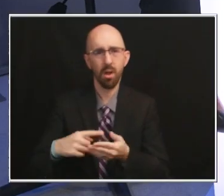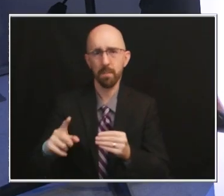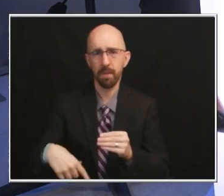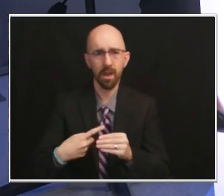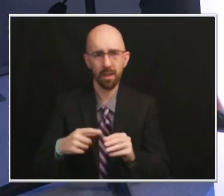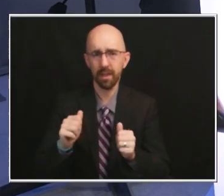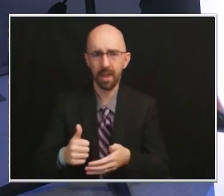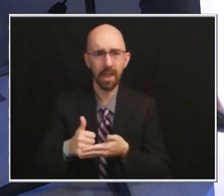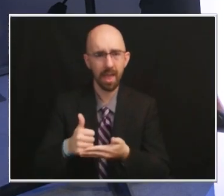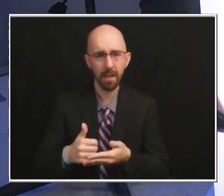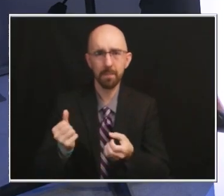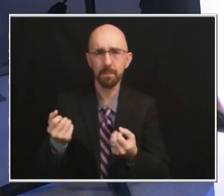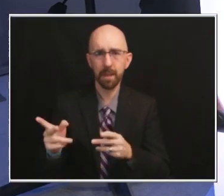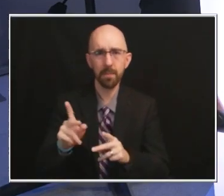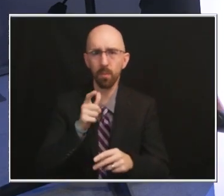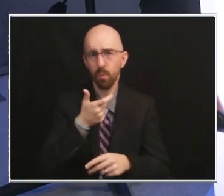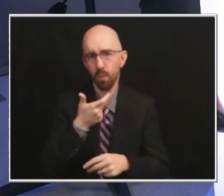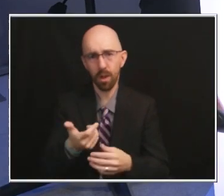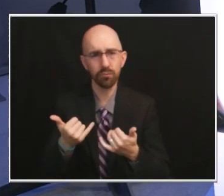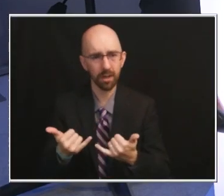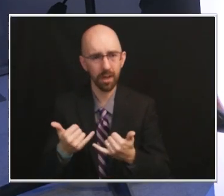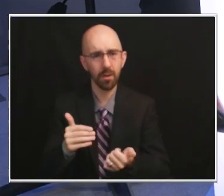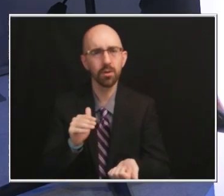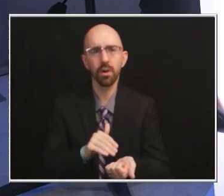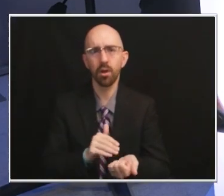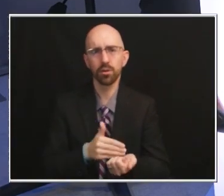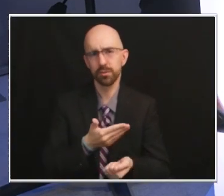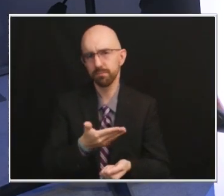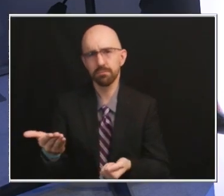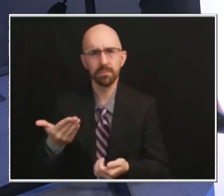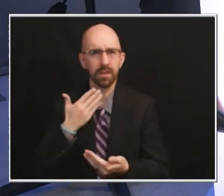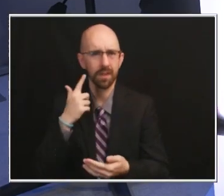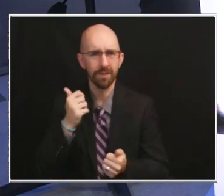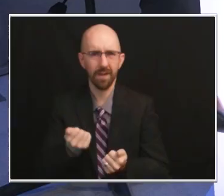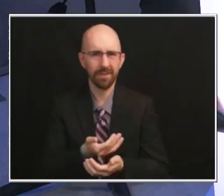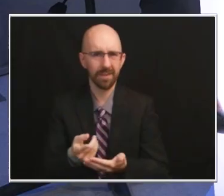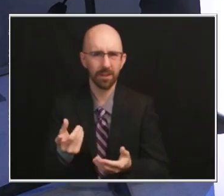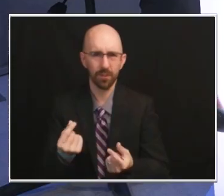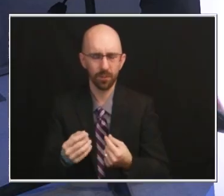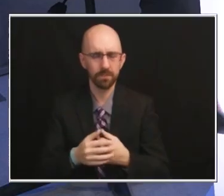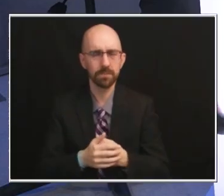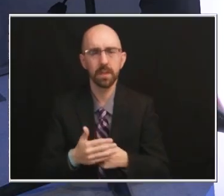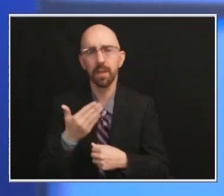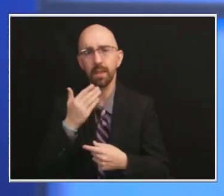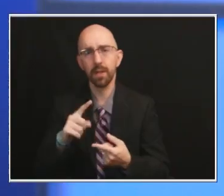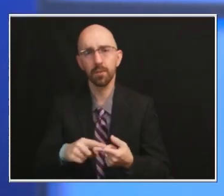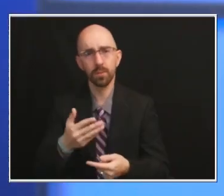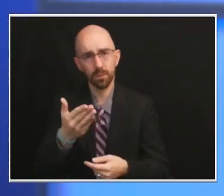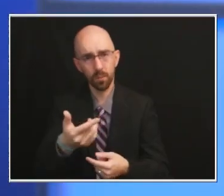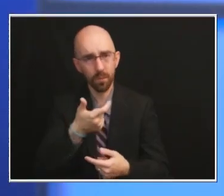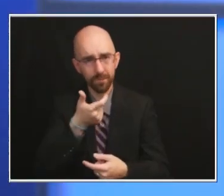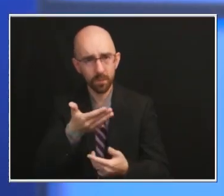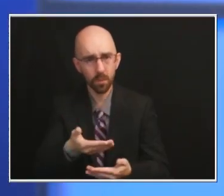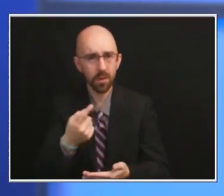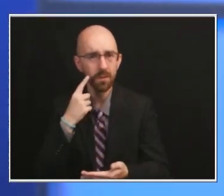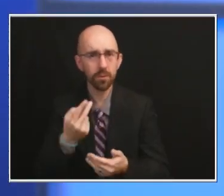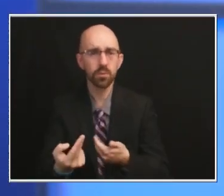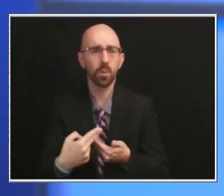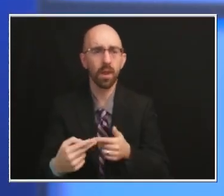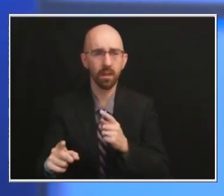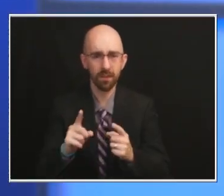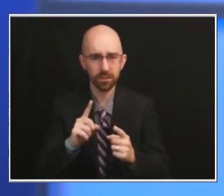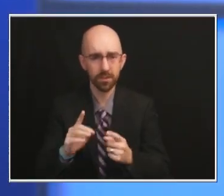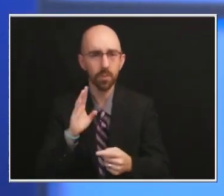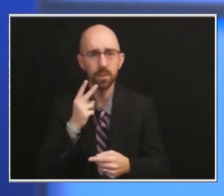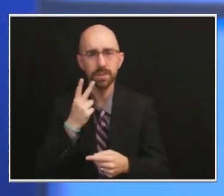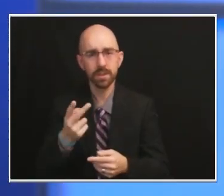sorts of people who are watching right now. Doctors, thank you for everything that you're doing. And thank you to our viewers for joining the conversation. We will see you